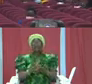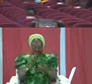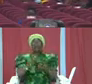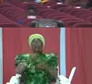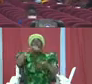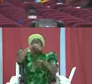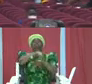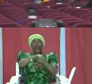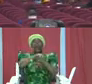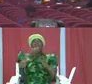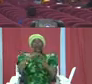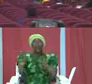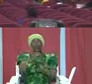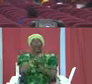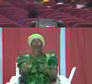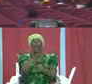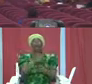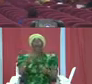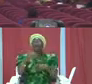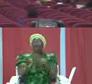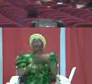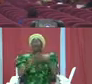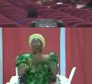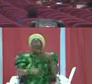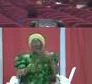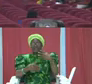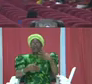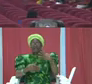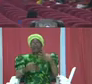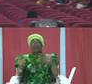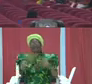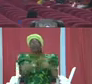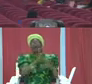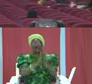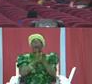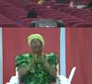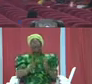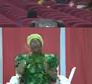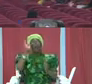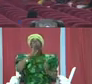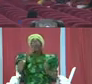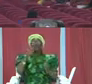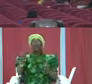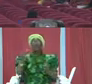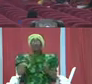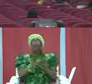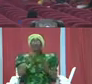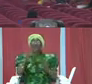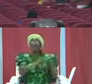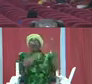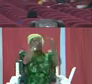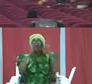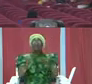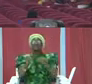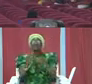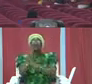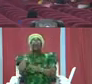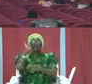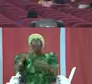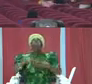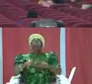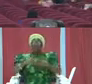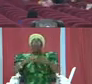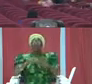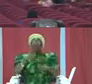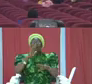Tonight, when you take the bread, your prayer will be that the Almighty God will breathe on your body.